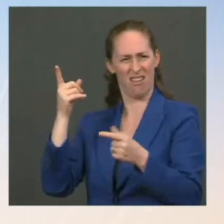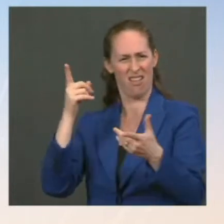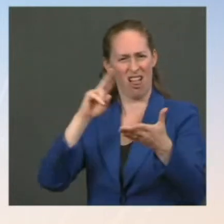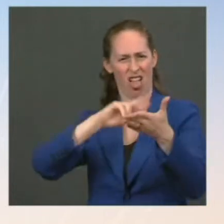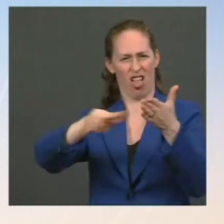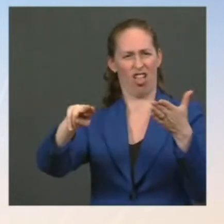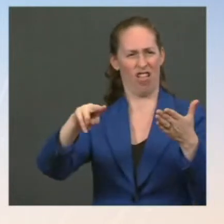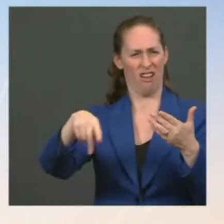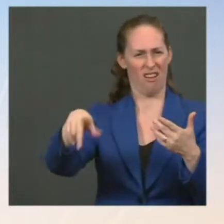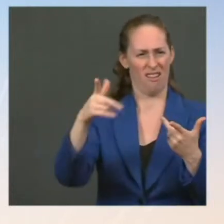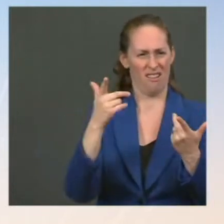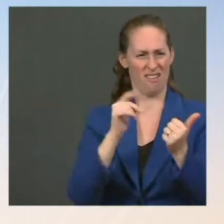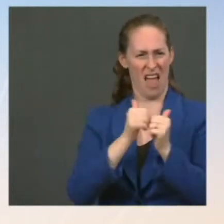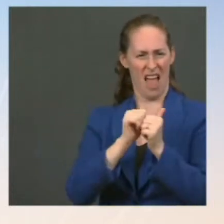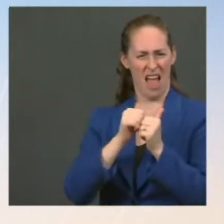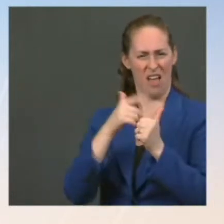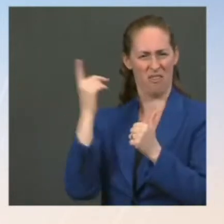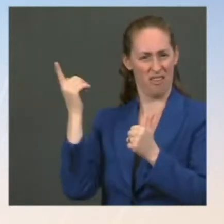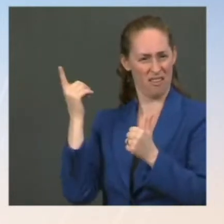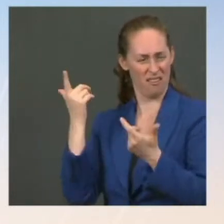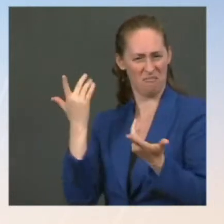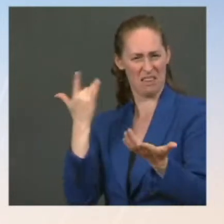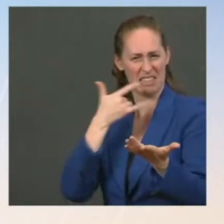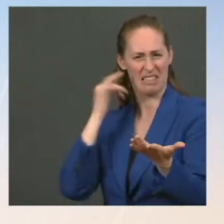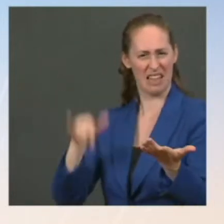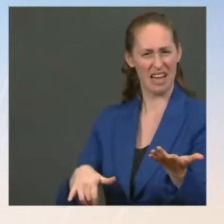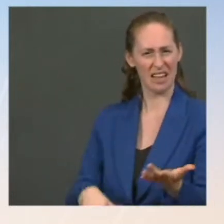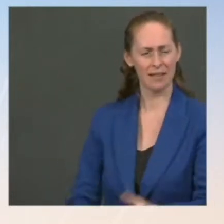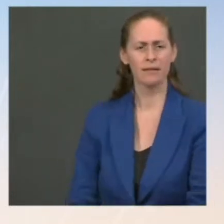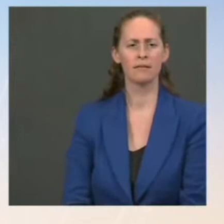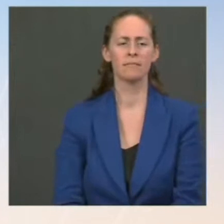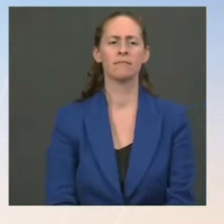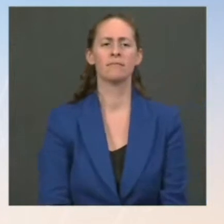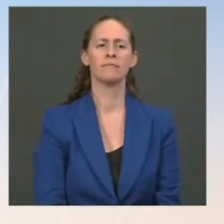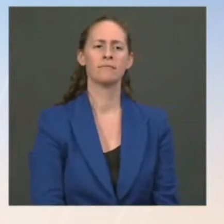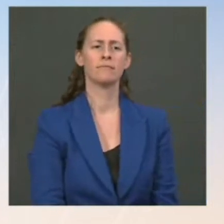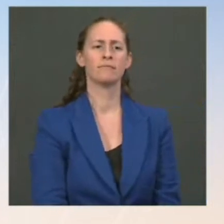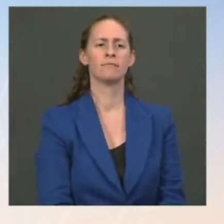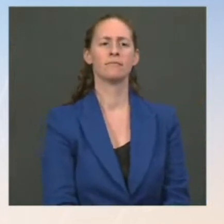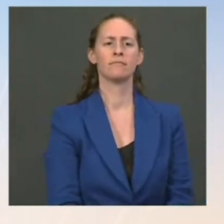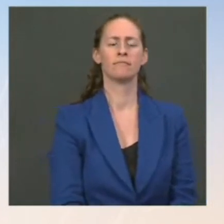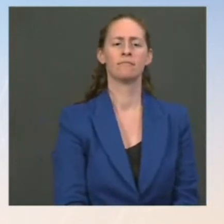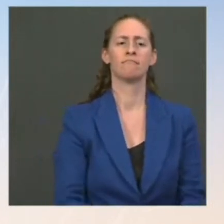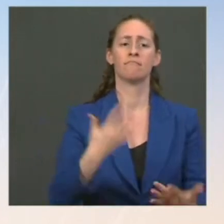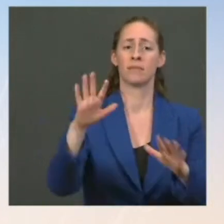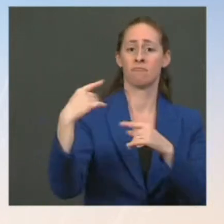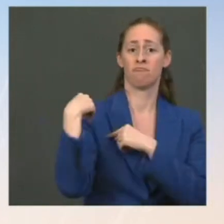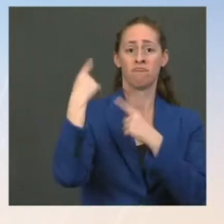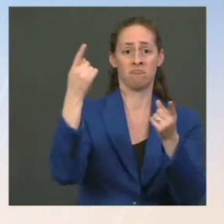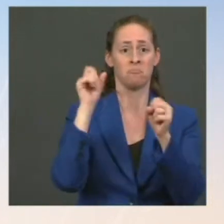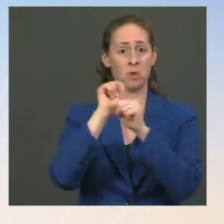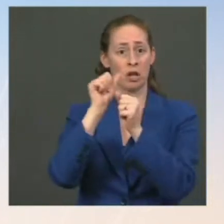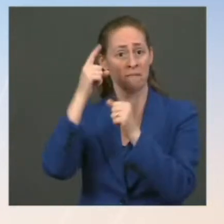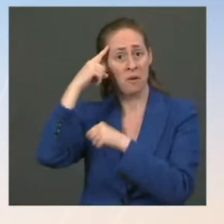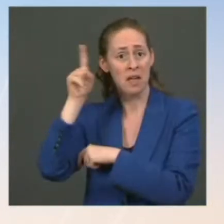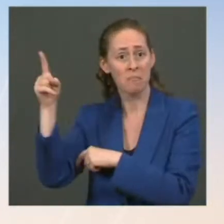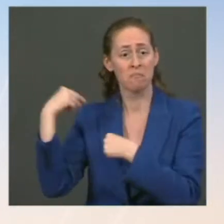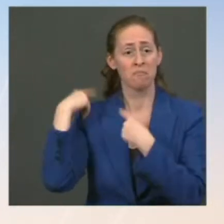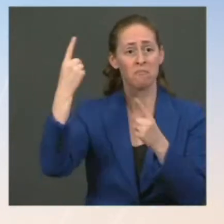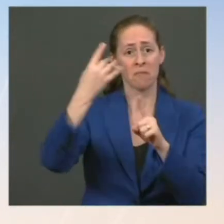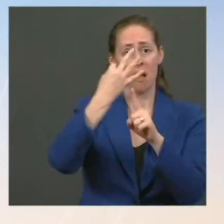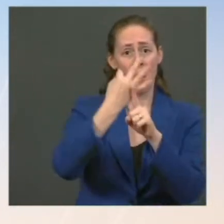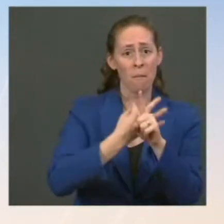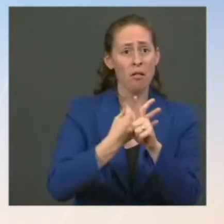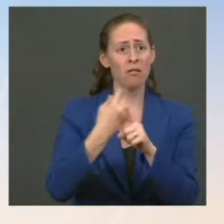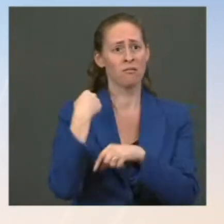Well, I would just say to you that having now worked for the president, serving in this role for 9 months, having seen that he's taken questions from the press